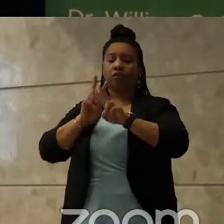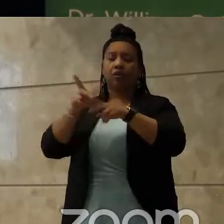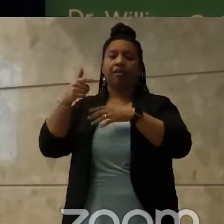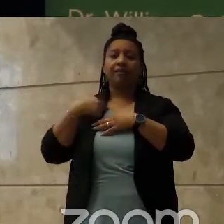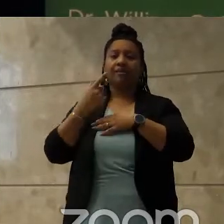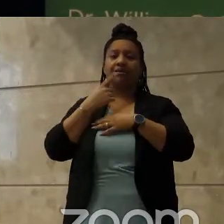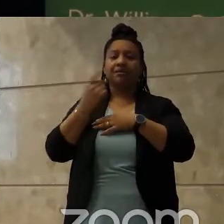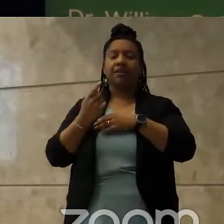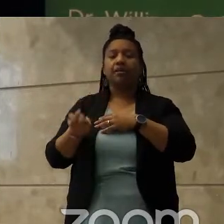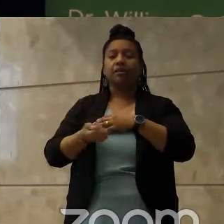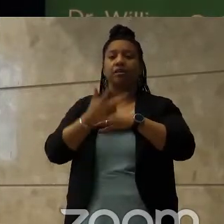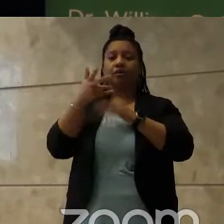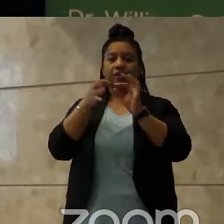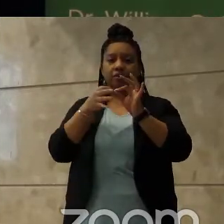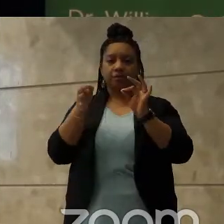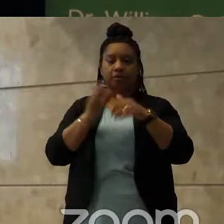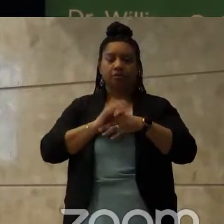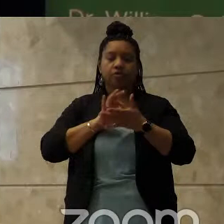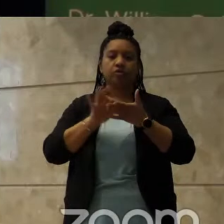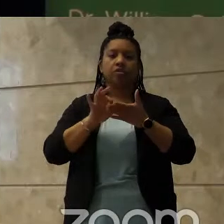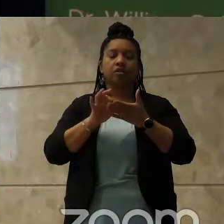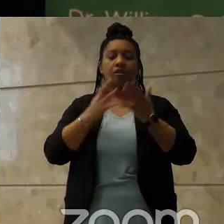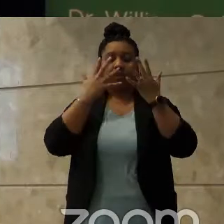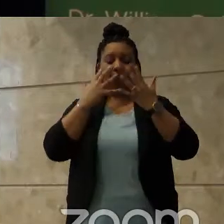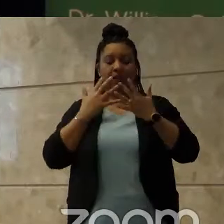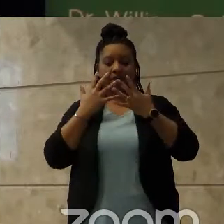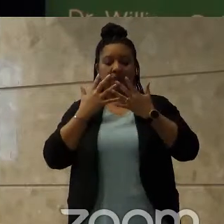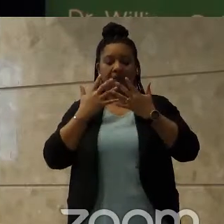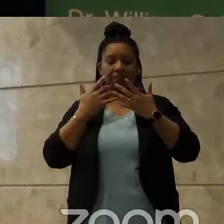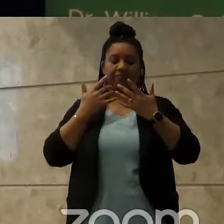I'll give them. Weeping may ask for the night, but joy comes.